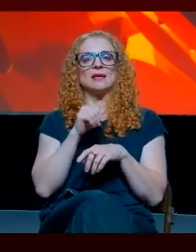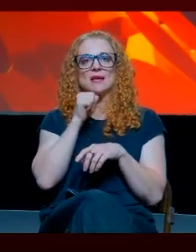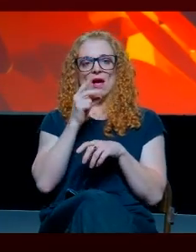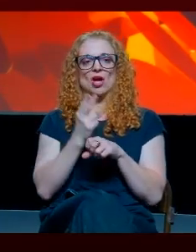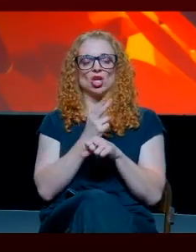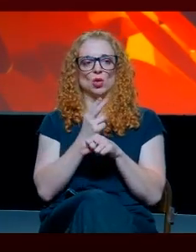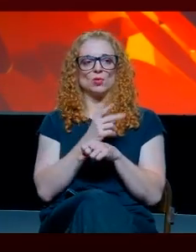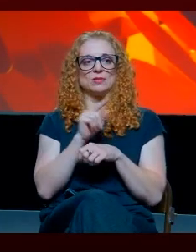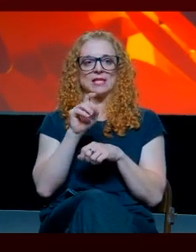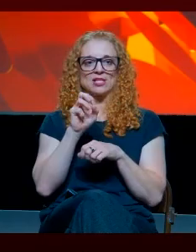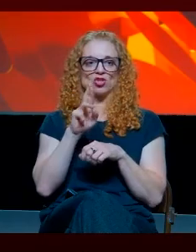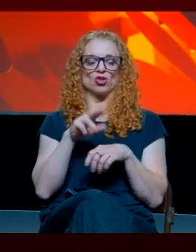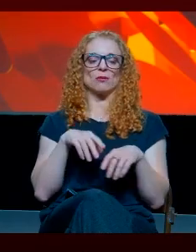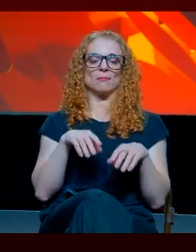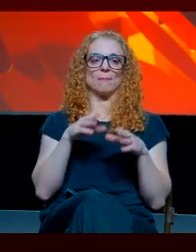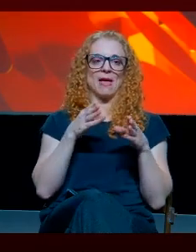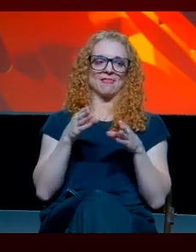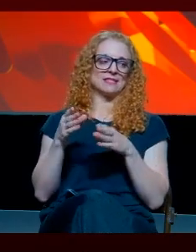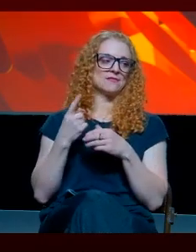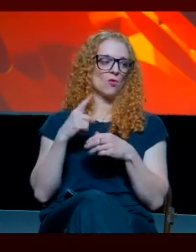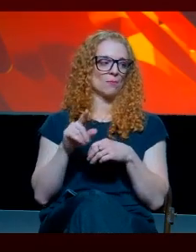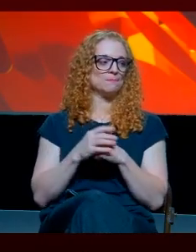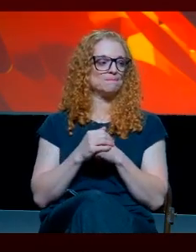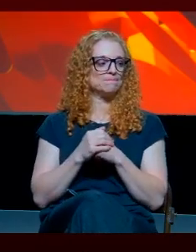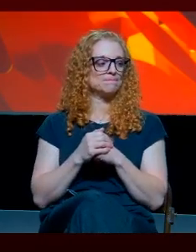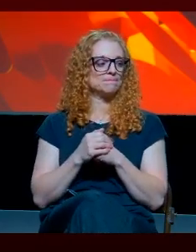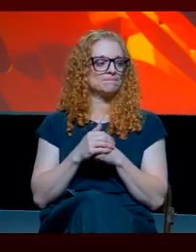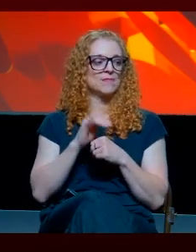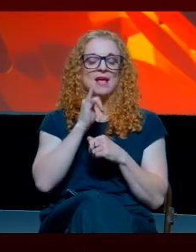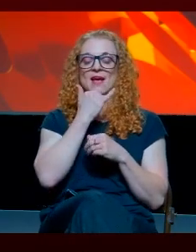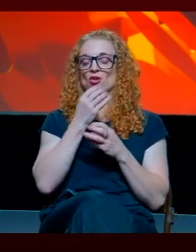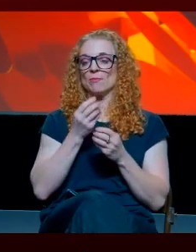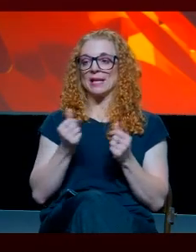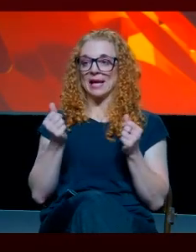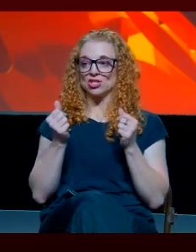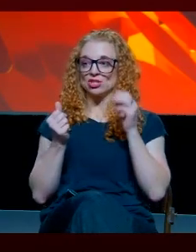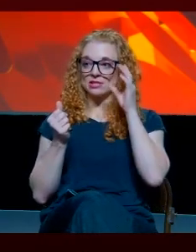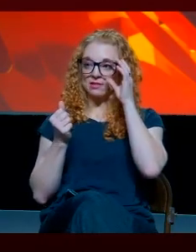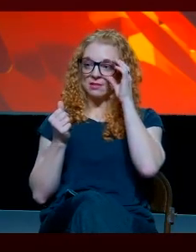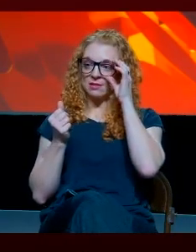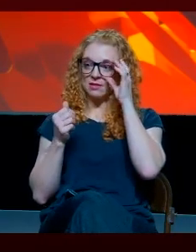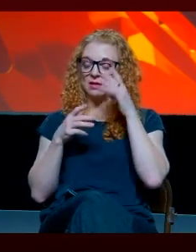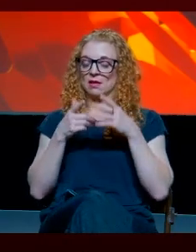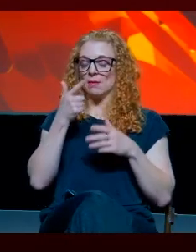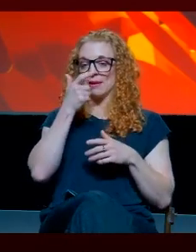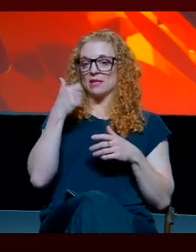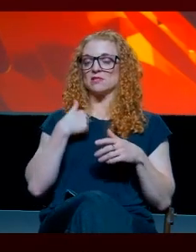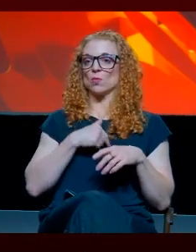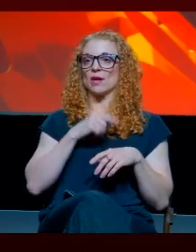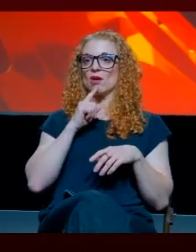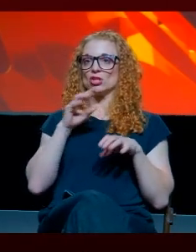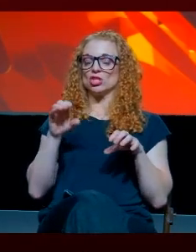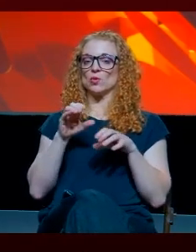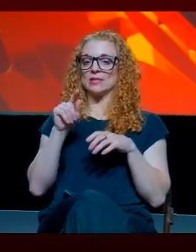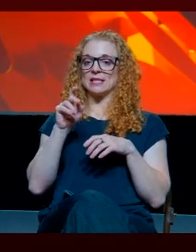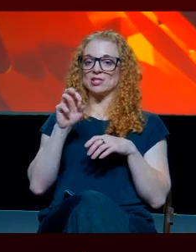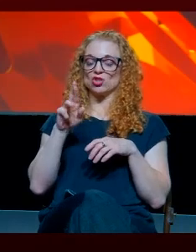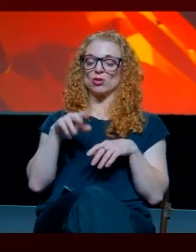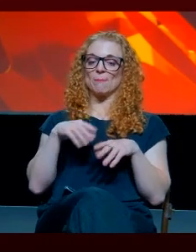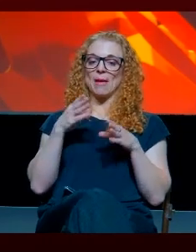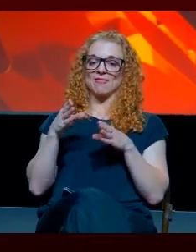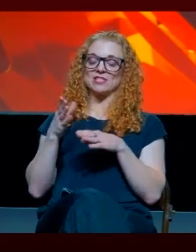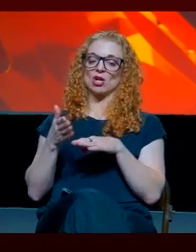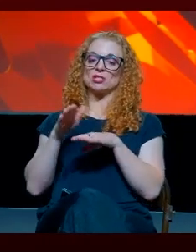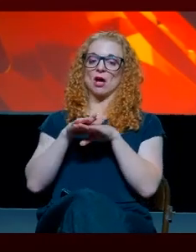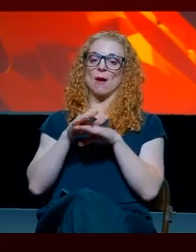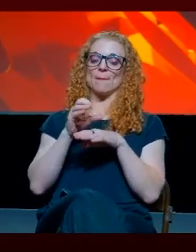use tensor methods for. Error mitigation, because we are doing tensor methods on top,